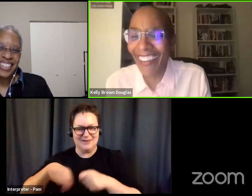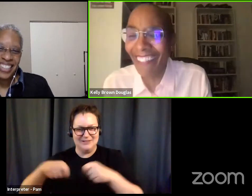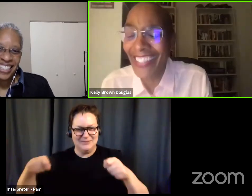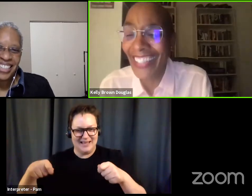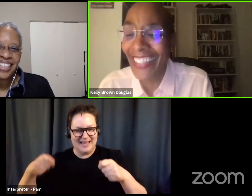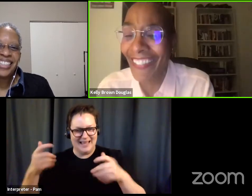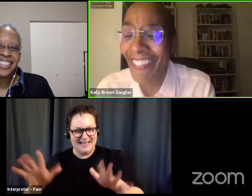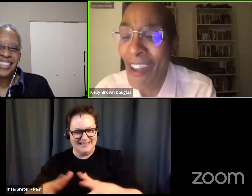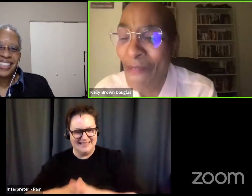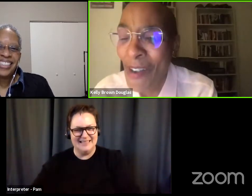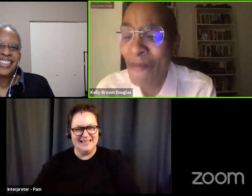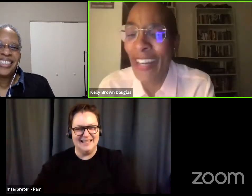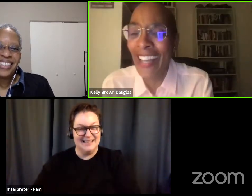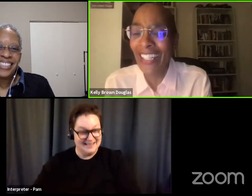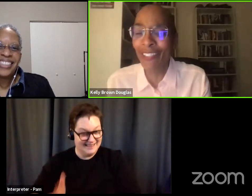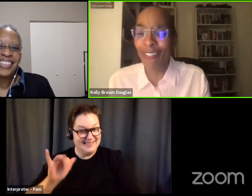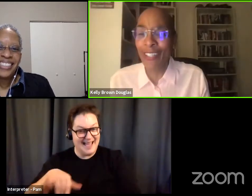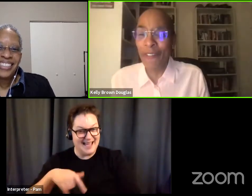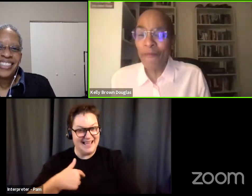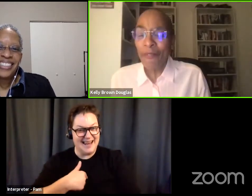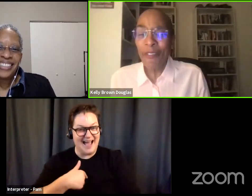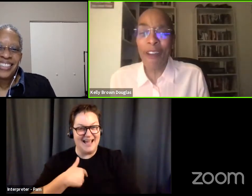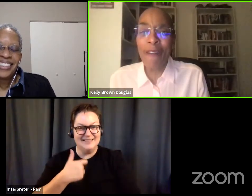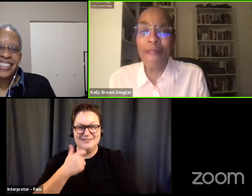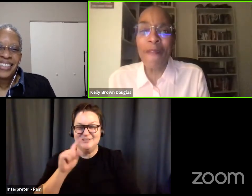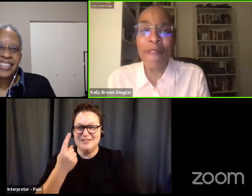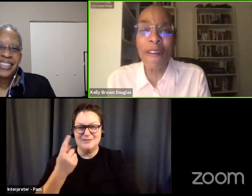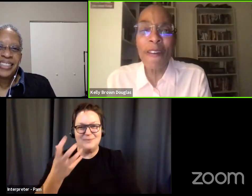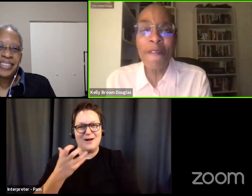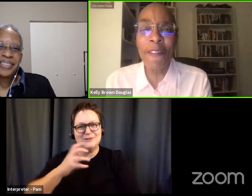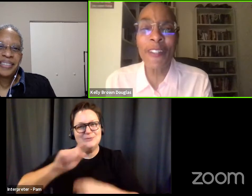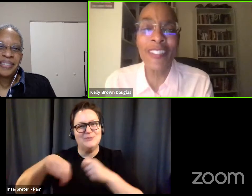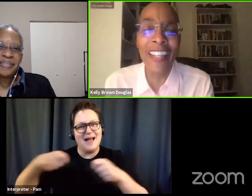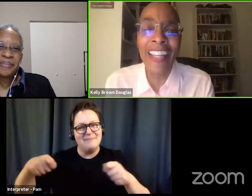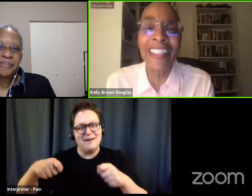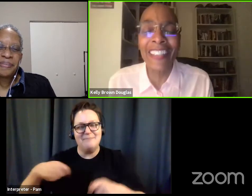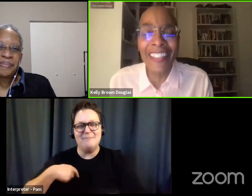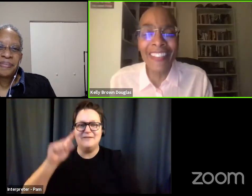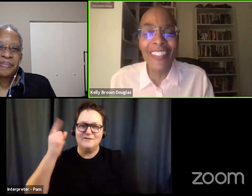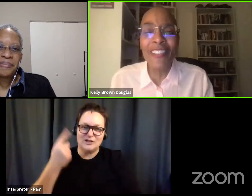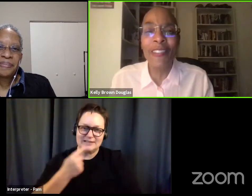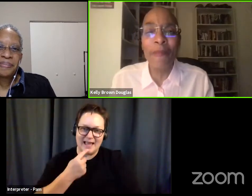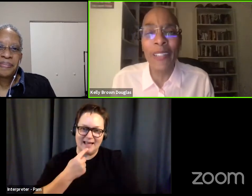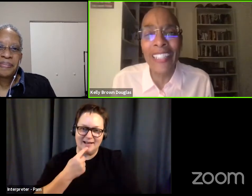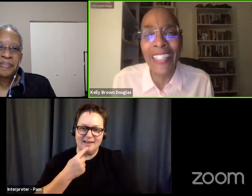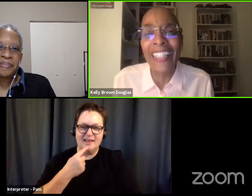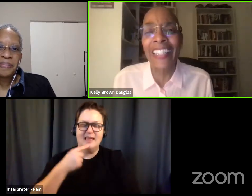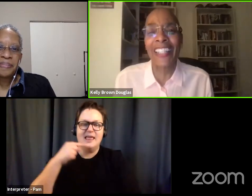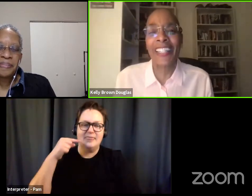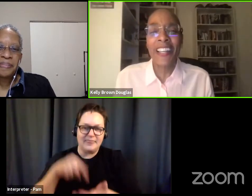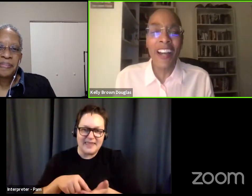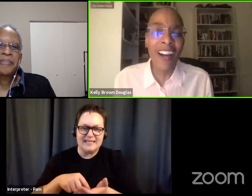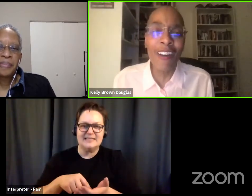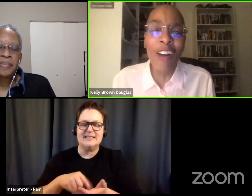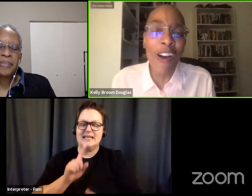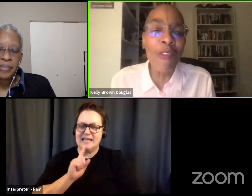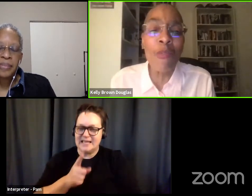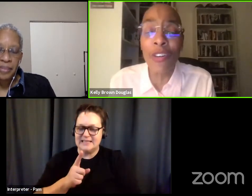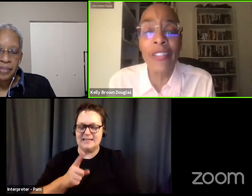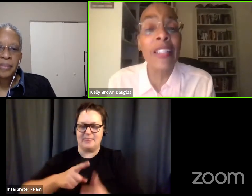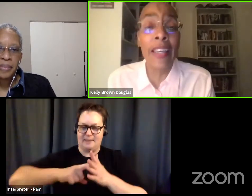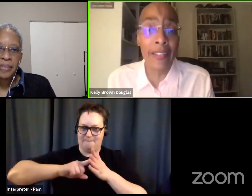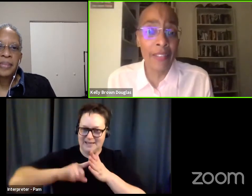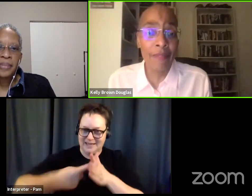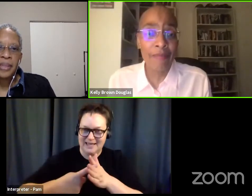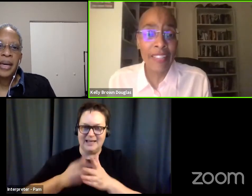and I was going to wrap up, and I just want to wrap up by first saying that this is the beginning of our